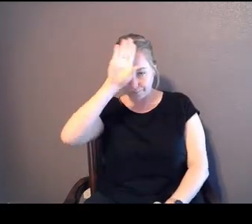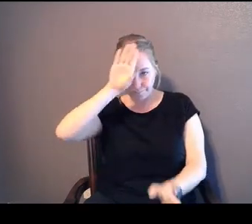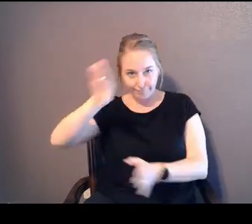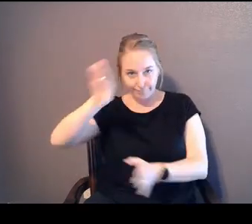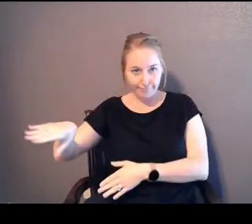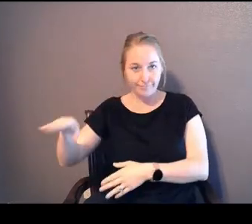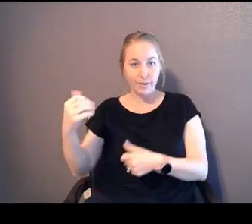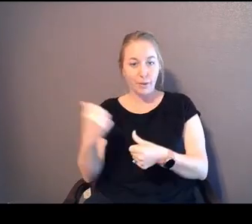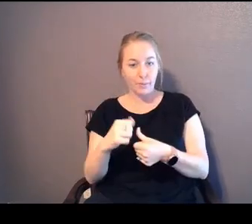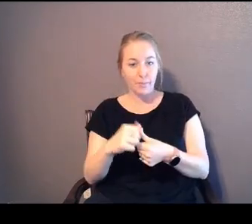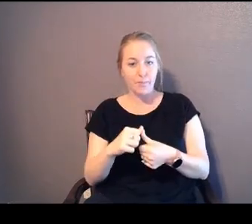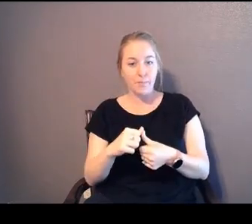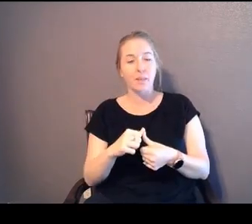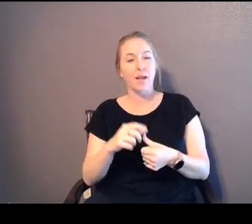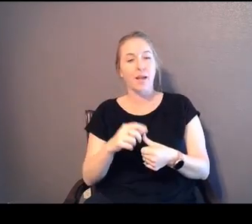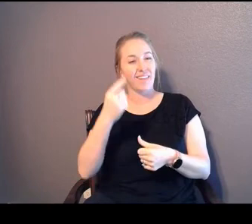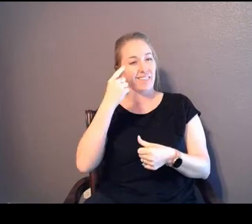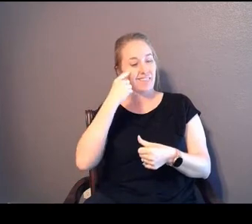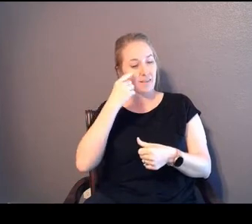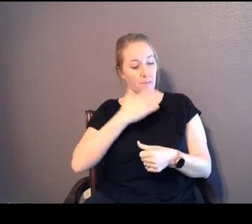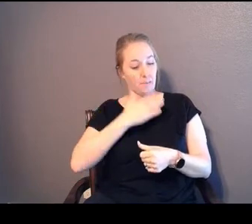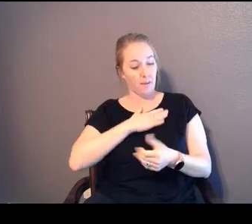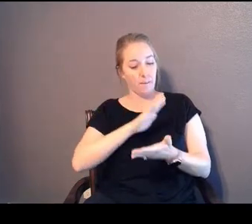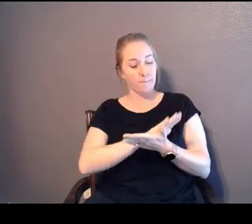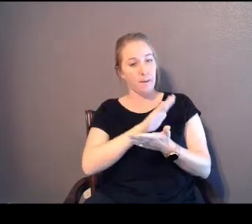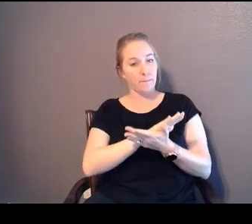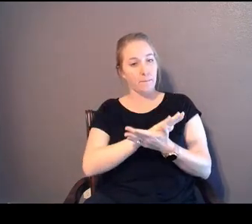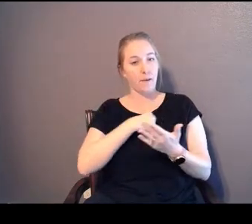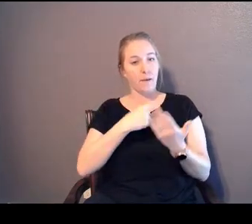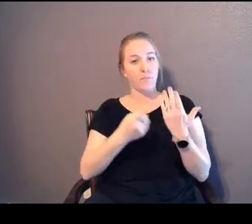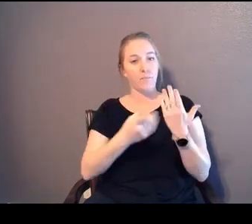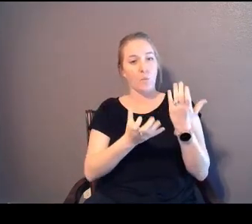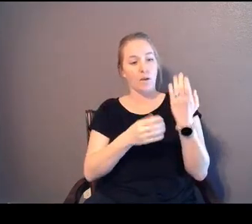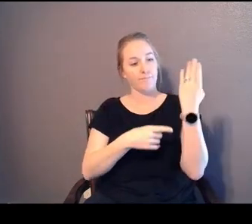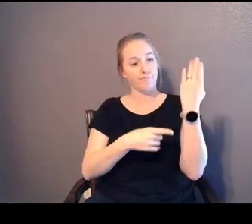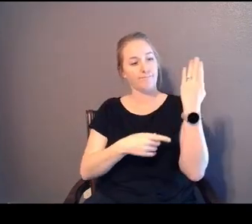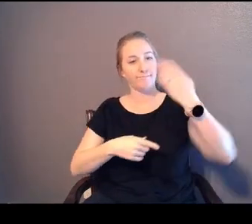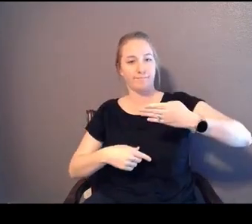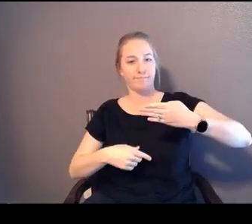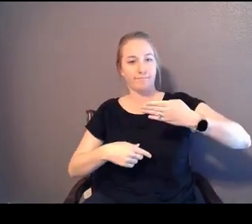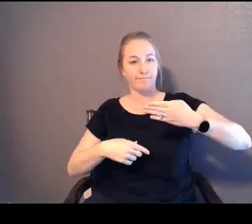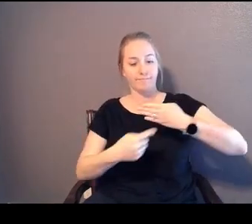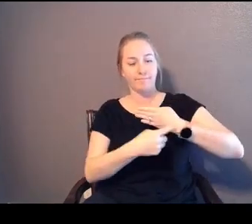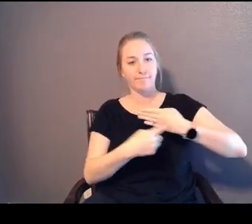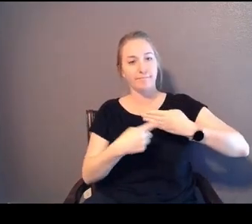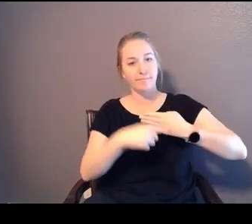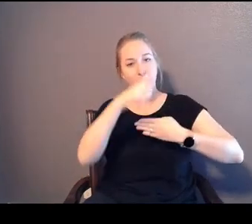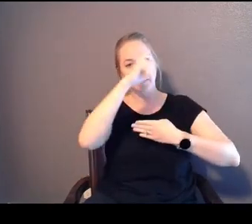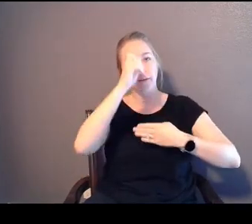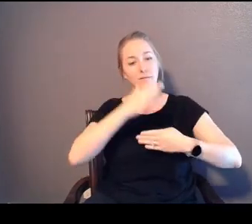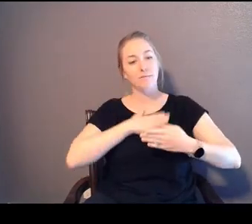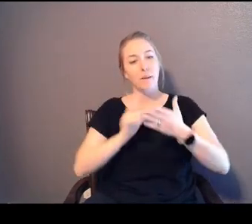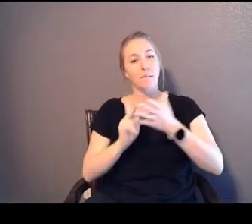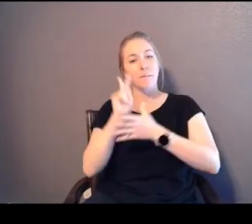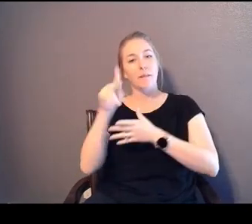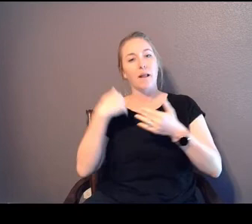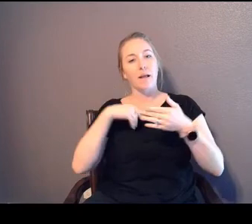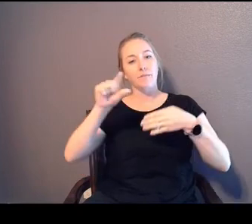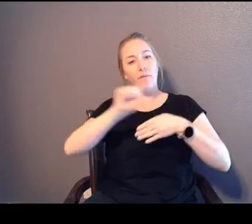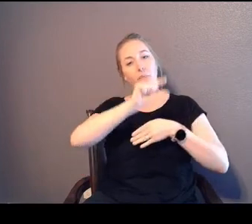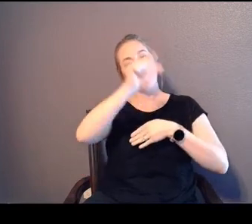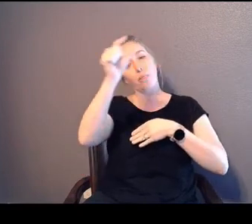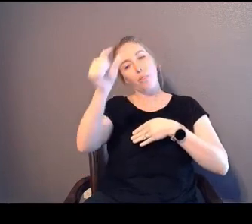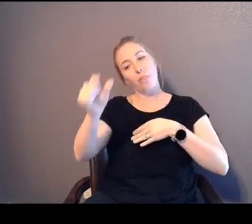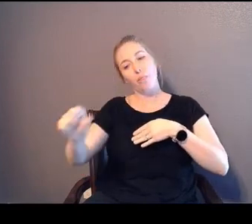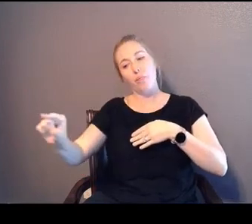paper sideways because I love how this plant comes this long branch coming down here, and I don't want that to go